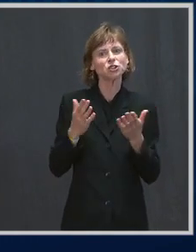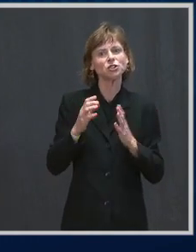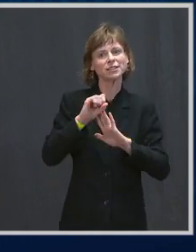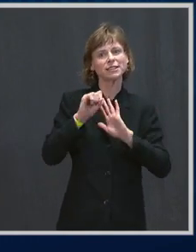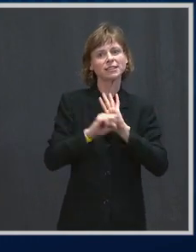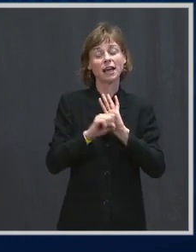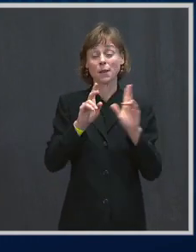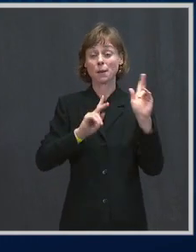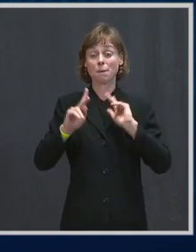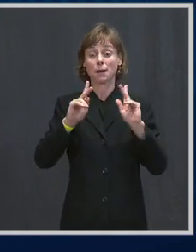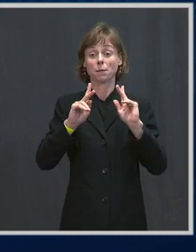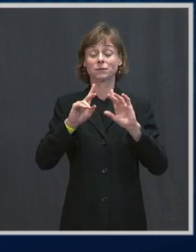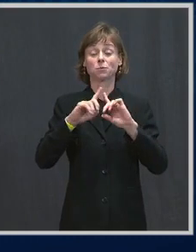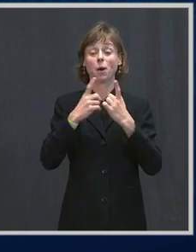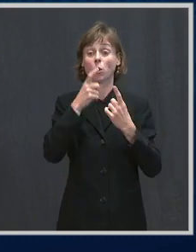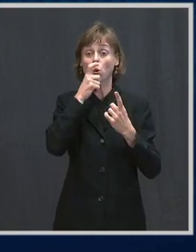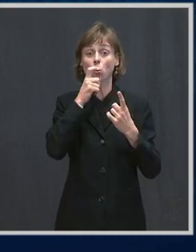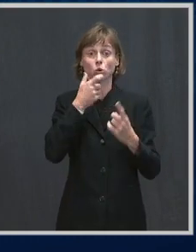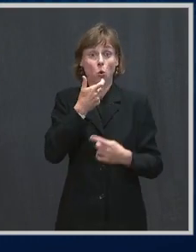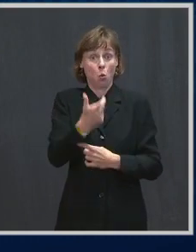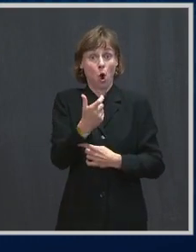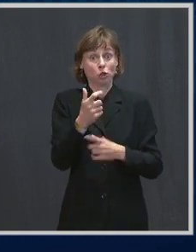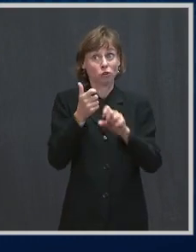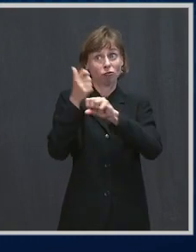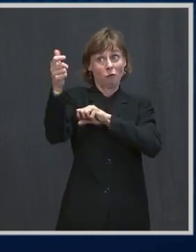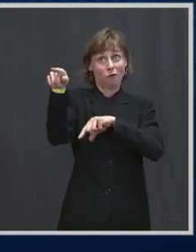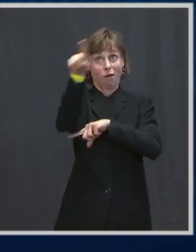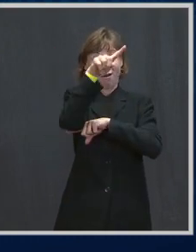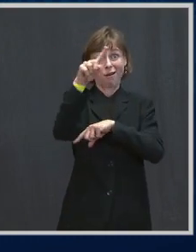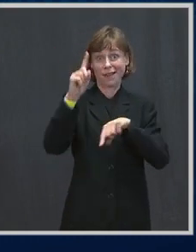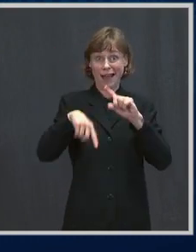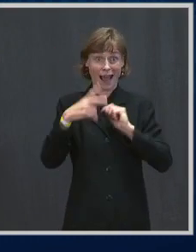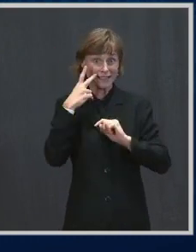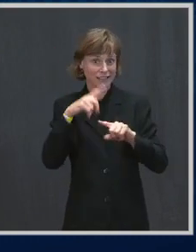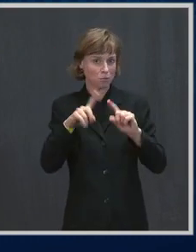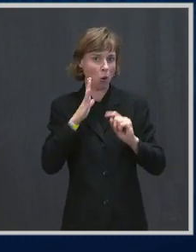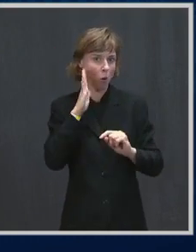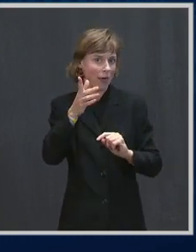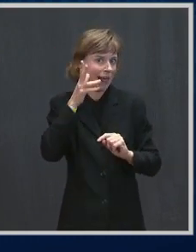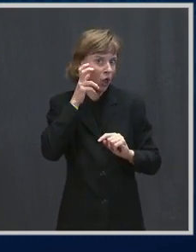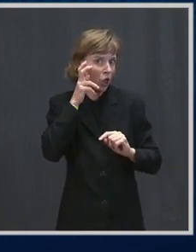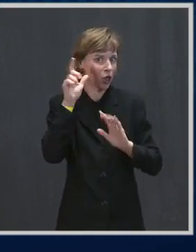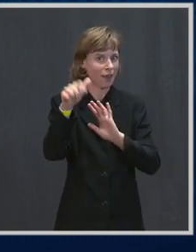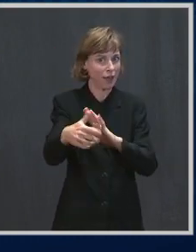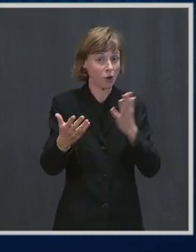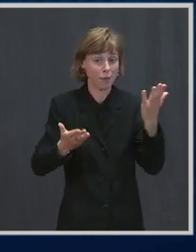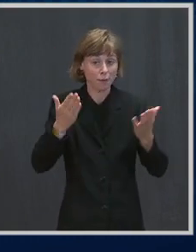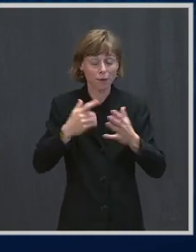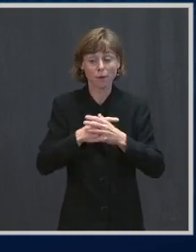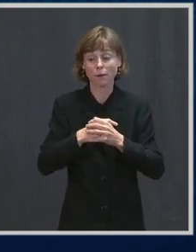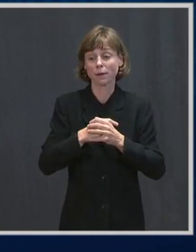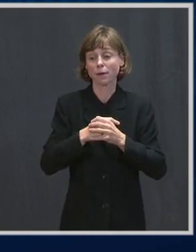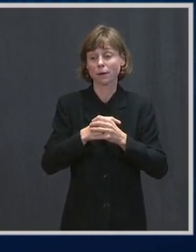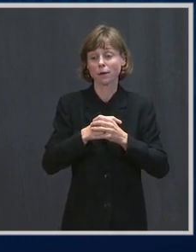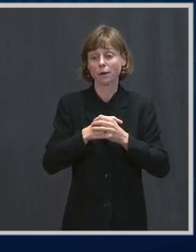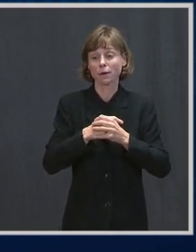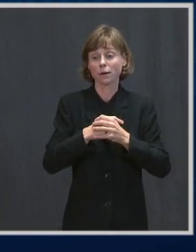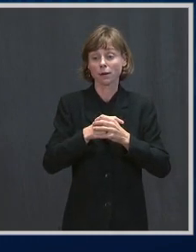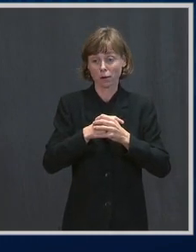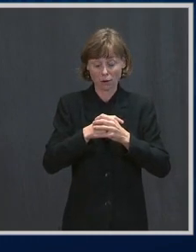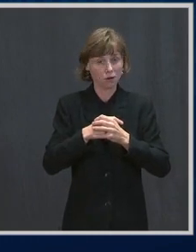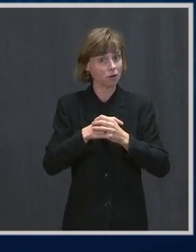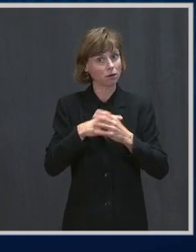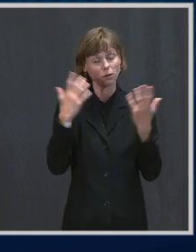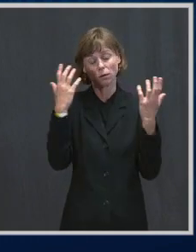remotely, and those who will not be able to see this but will hear about it. You know, an incredible group